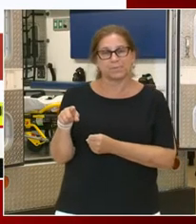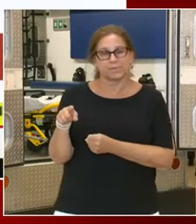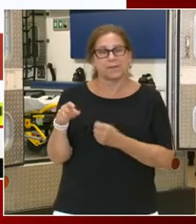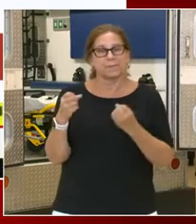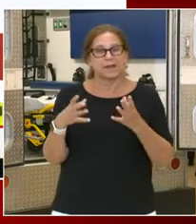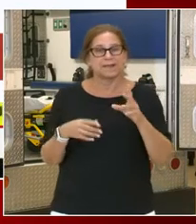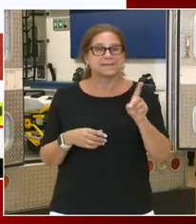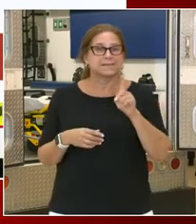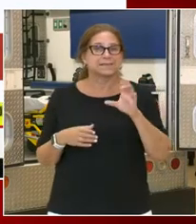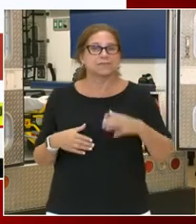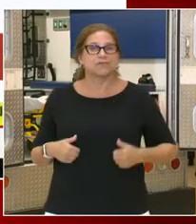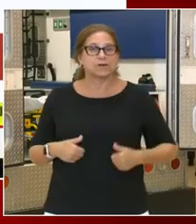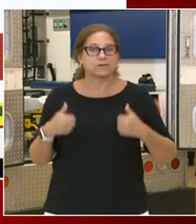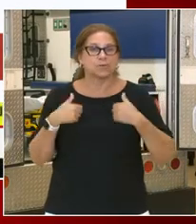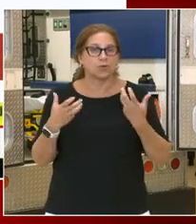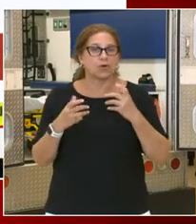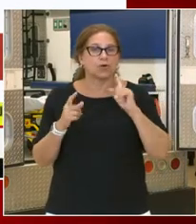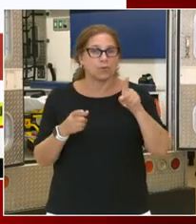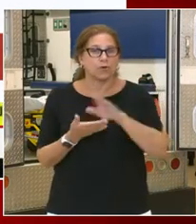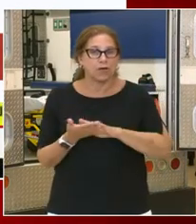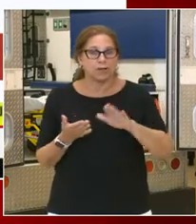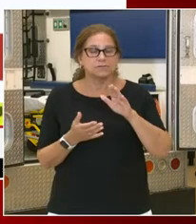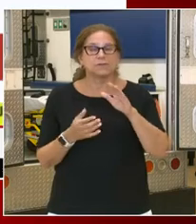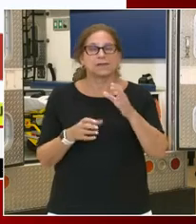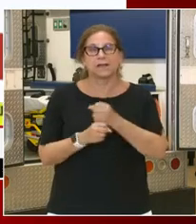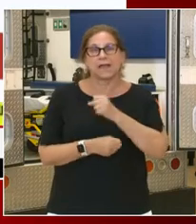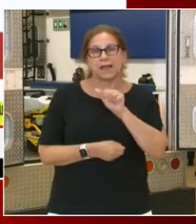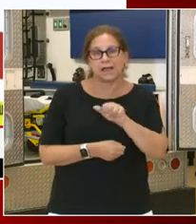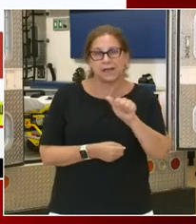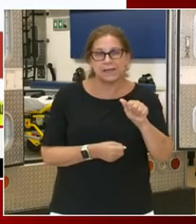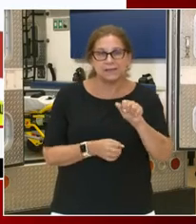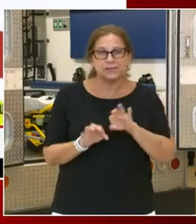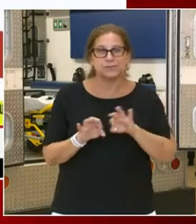attend college, get their associates, get their bachelor's, but struggle